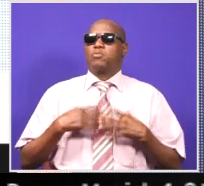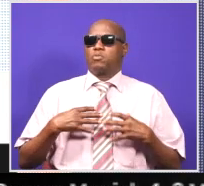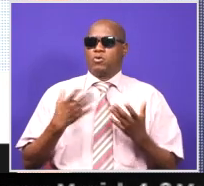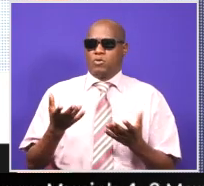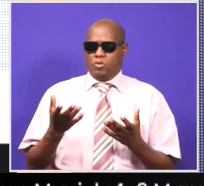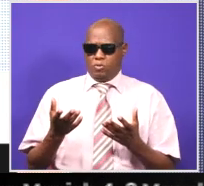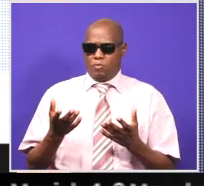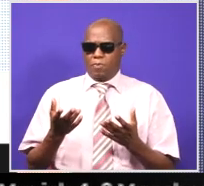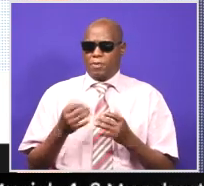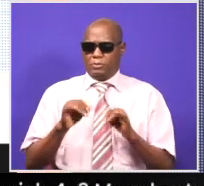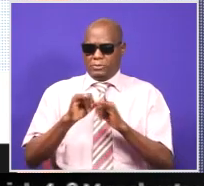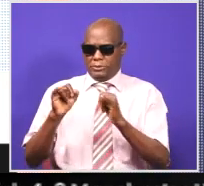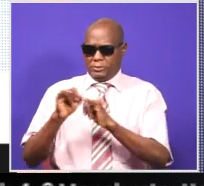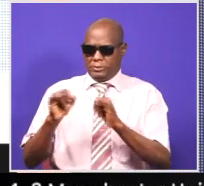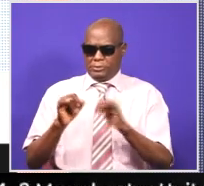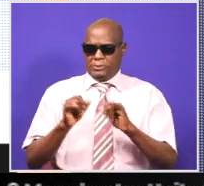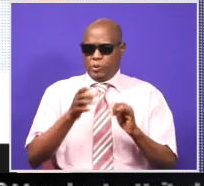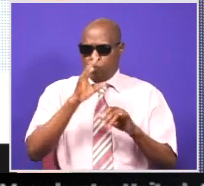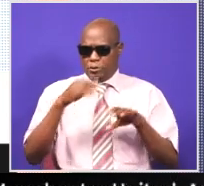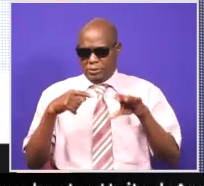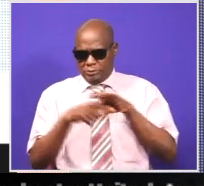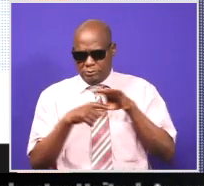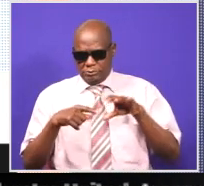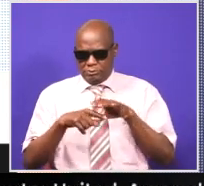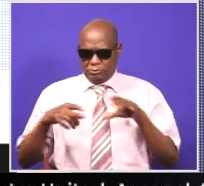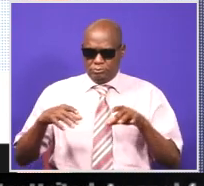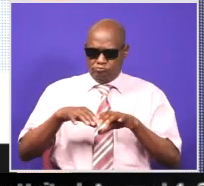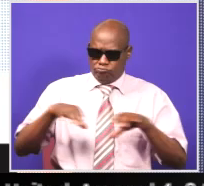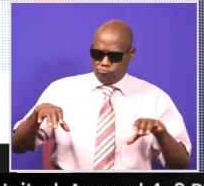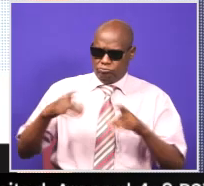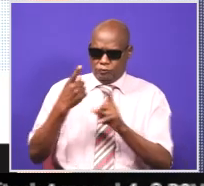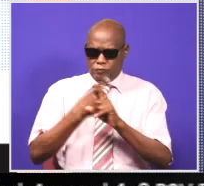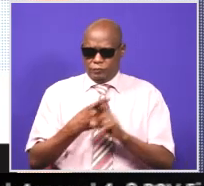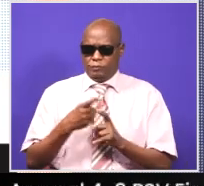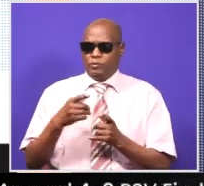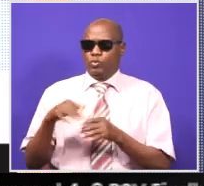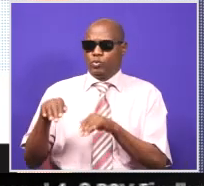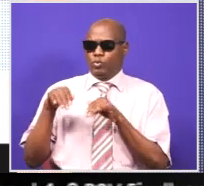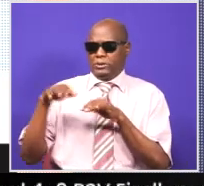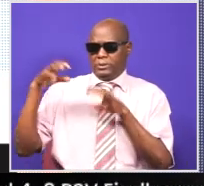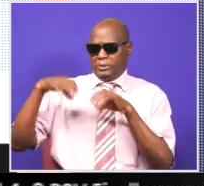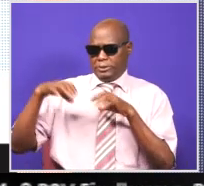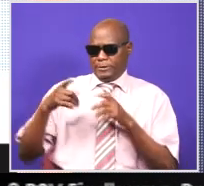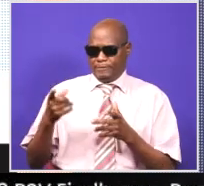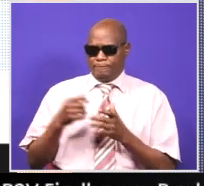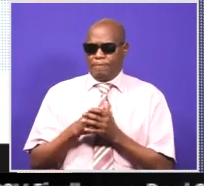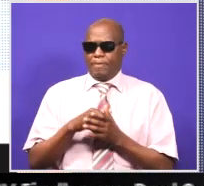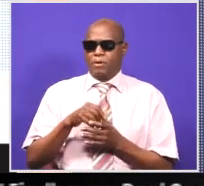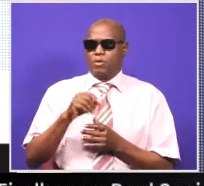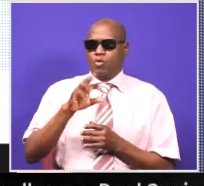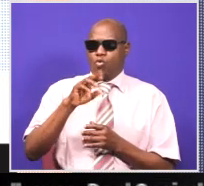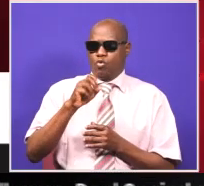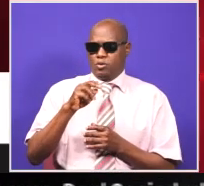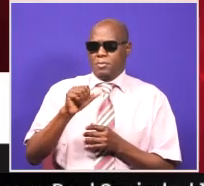clogged drainages in preparation of the predicted El Nino rains. According to the Kibra coordinator, Rosemary Alambo, the exercise